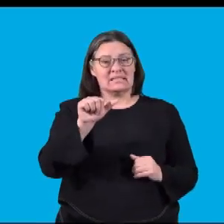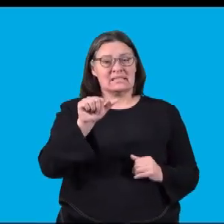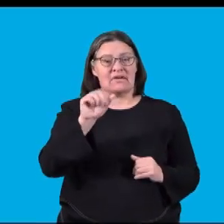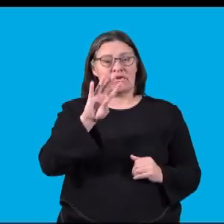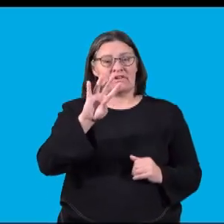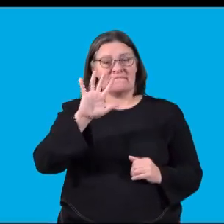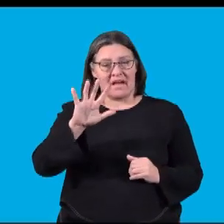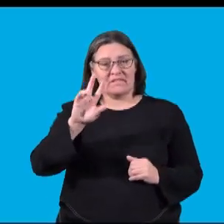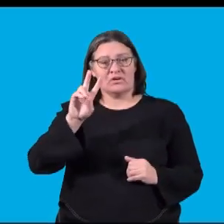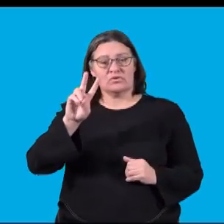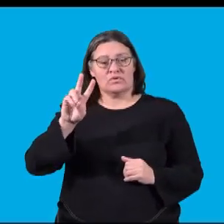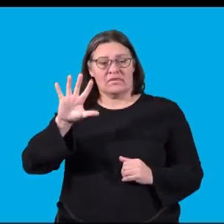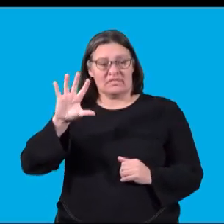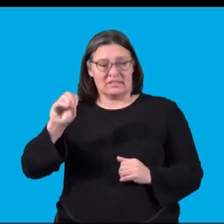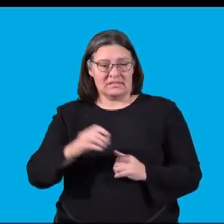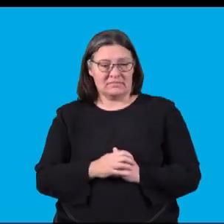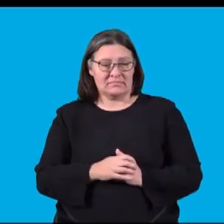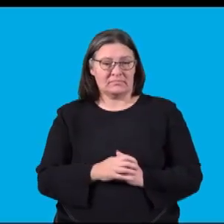645,230. So I'm bringing it here,